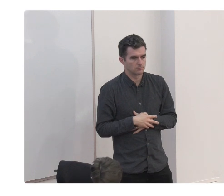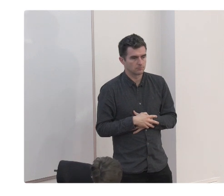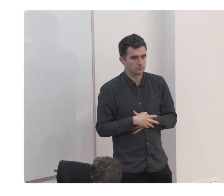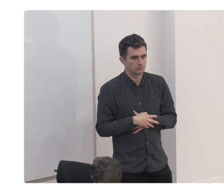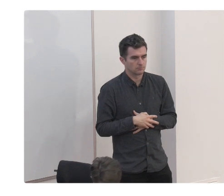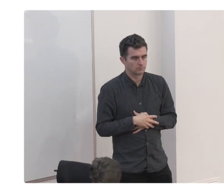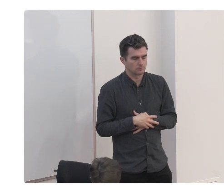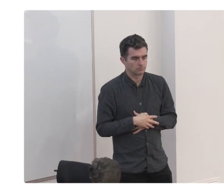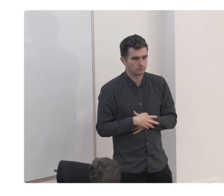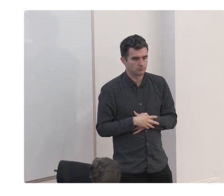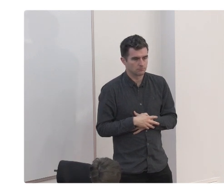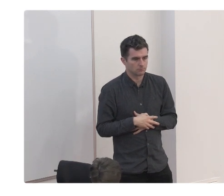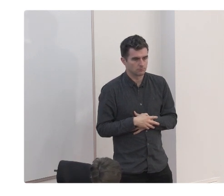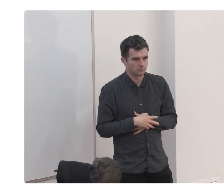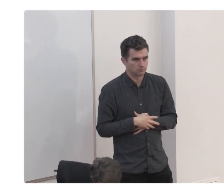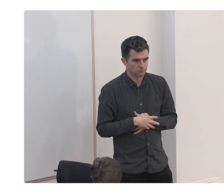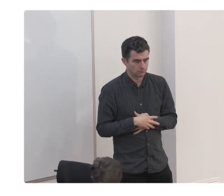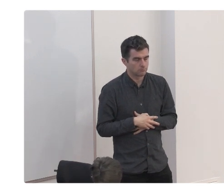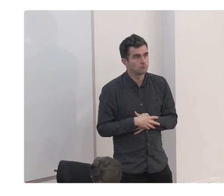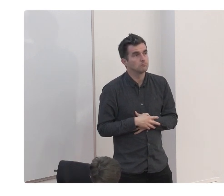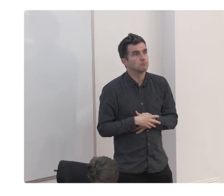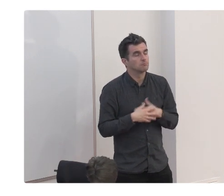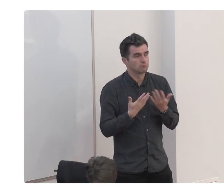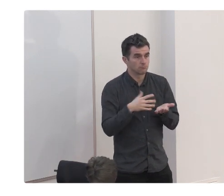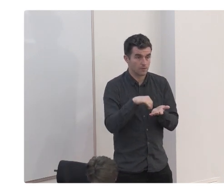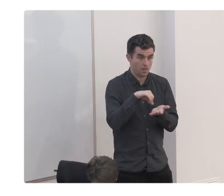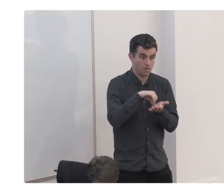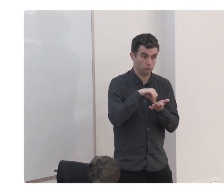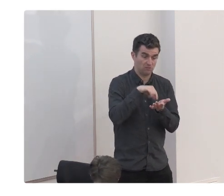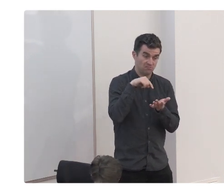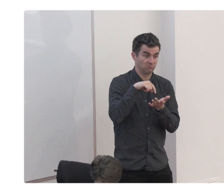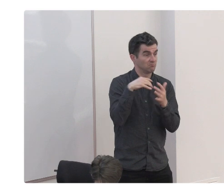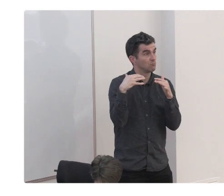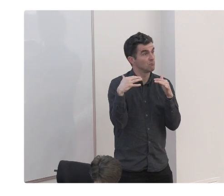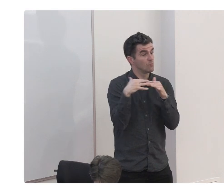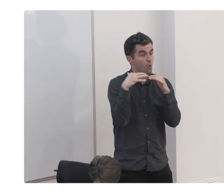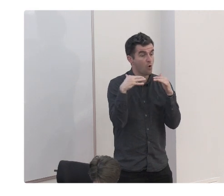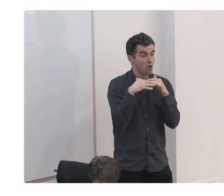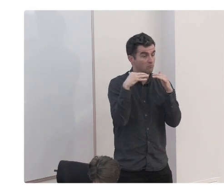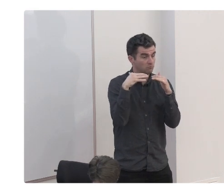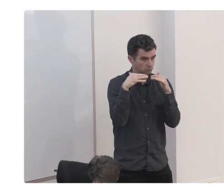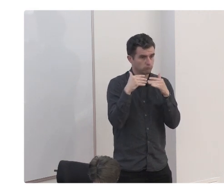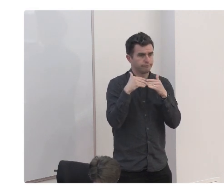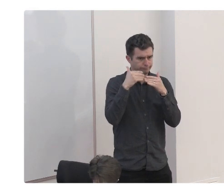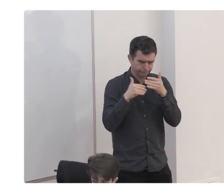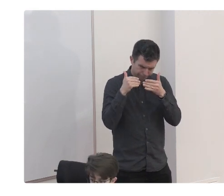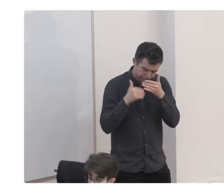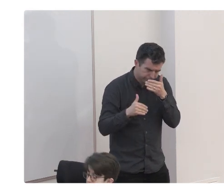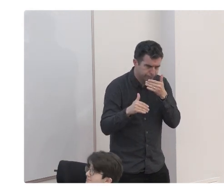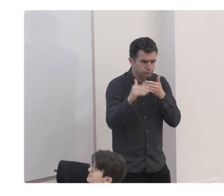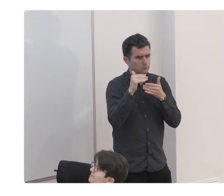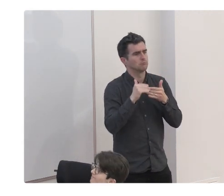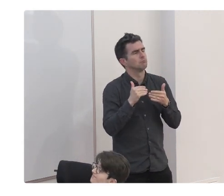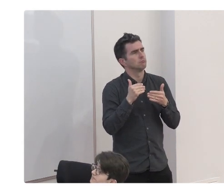former government to ratify the Convention on the Rights of People with Disability, which was really important for us to go on with